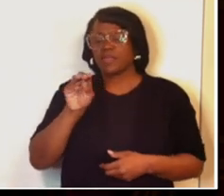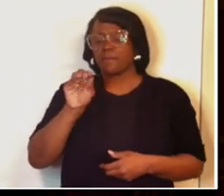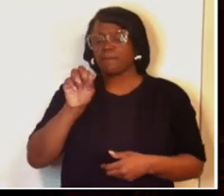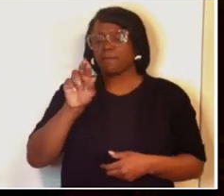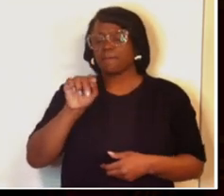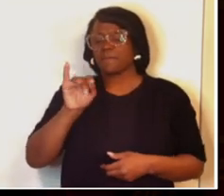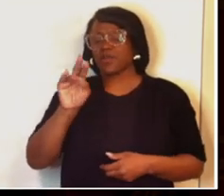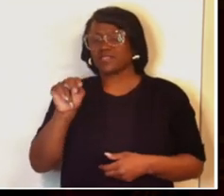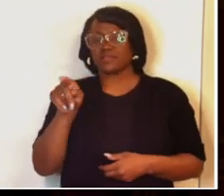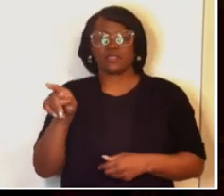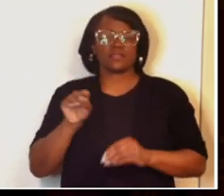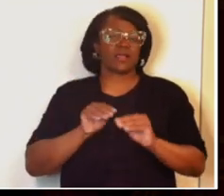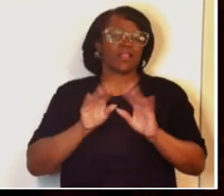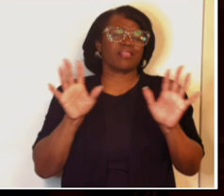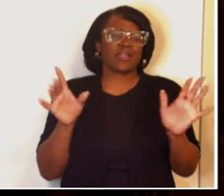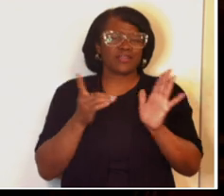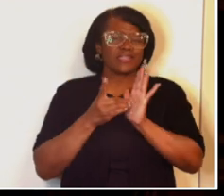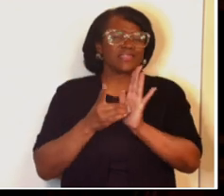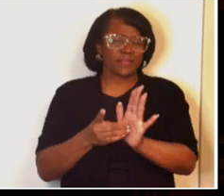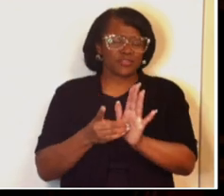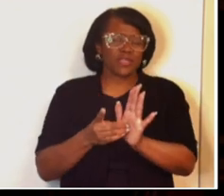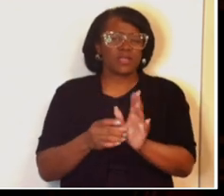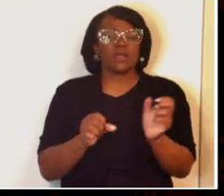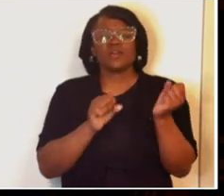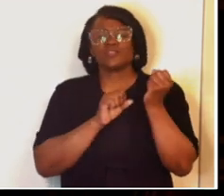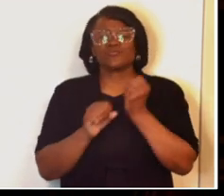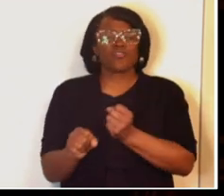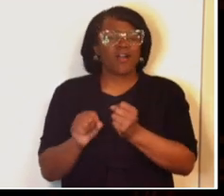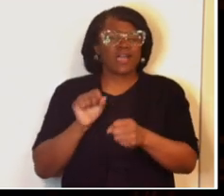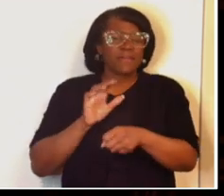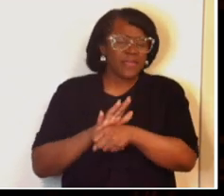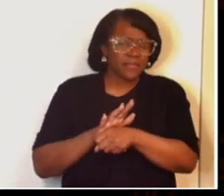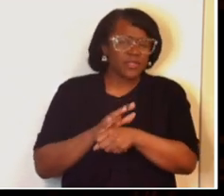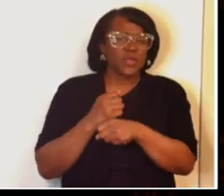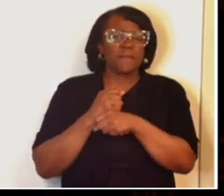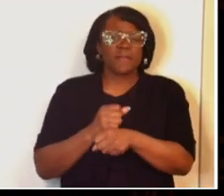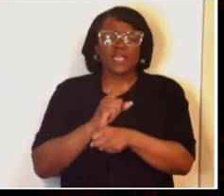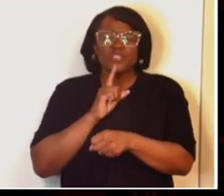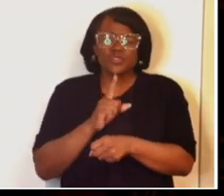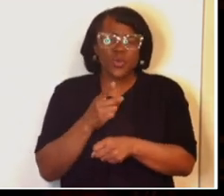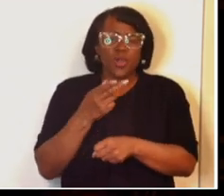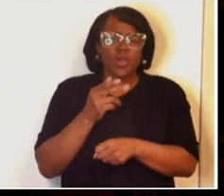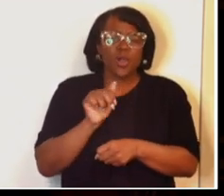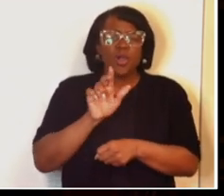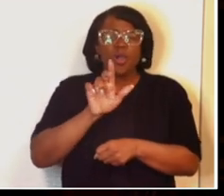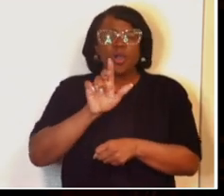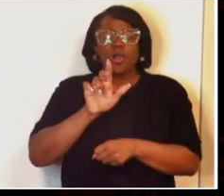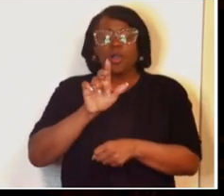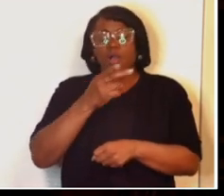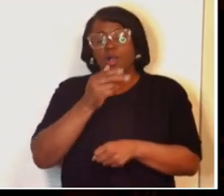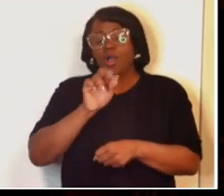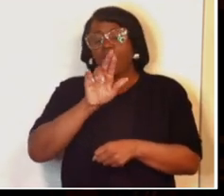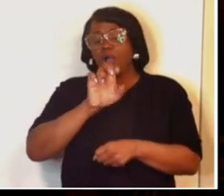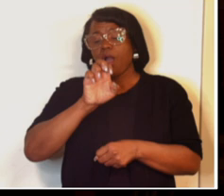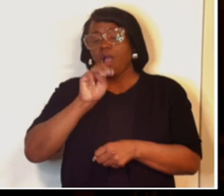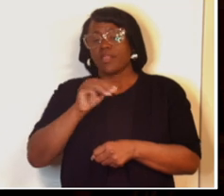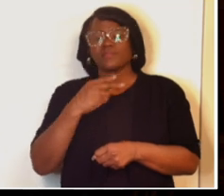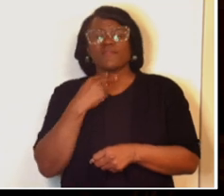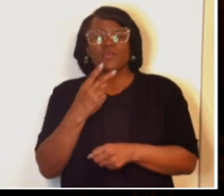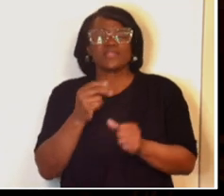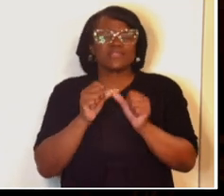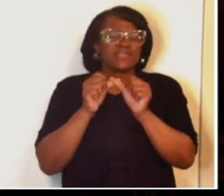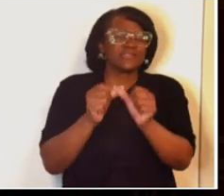Remy Martin has clearly demonstrated their strong commitment to making sure that Harlem's voices continue to be